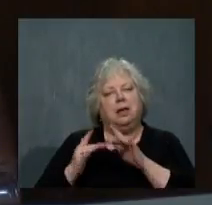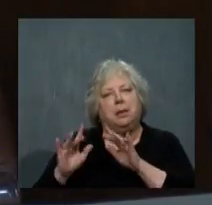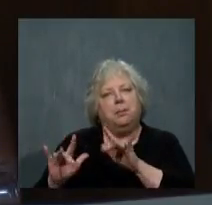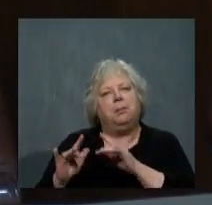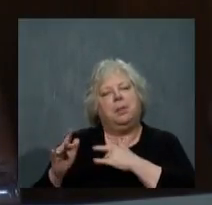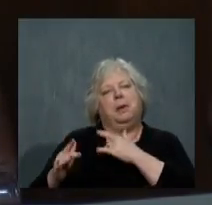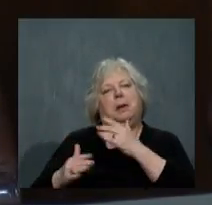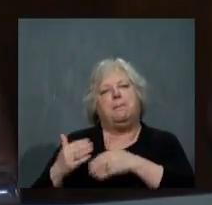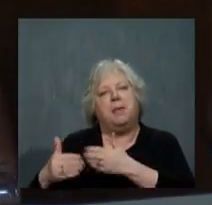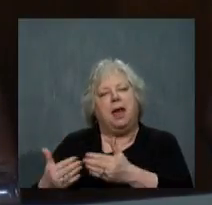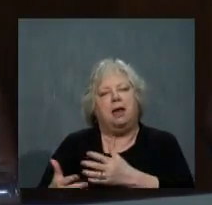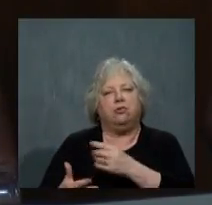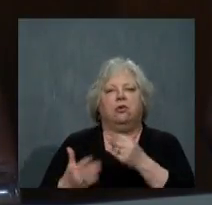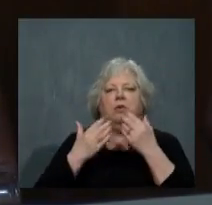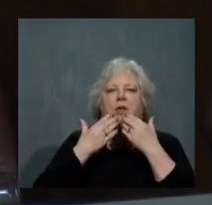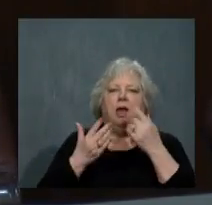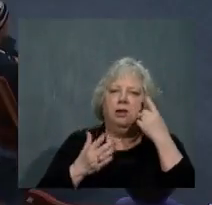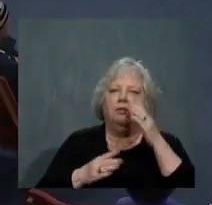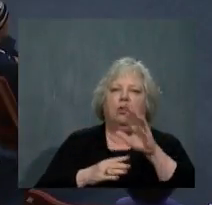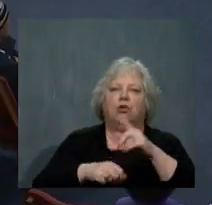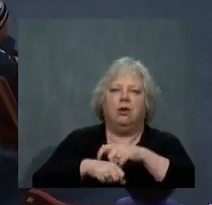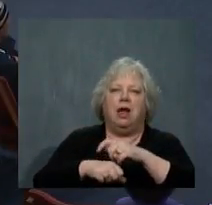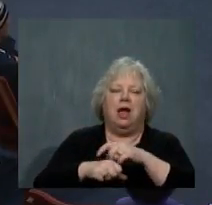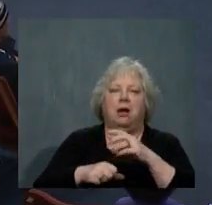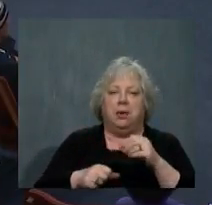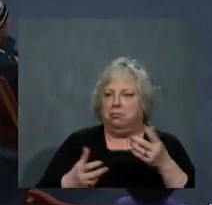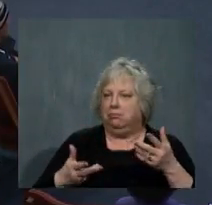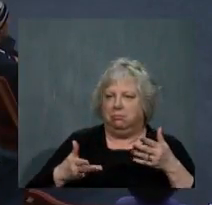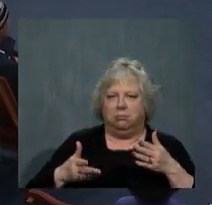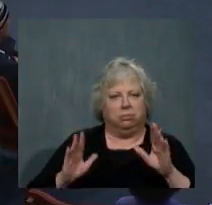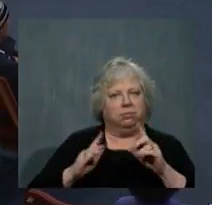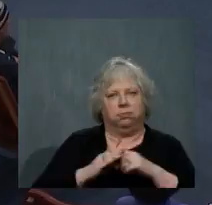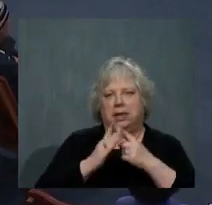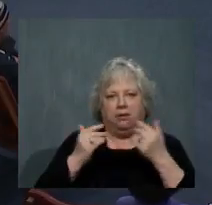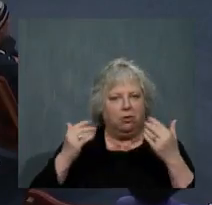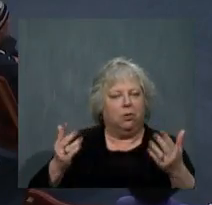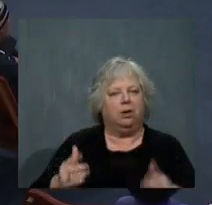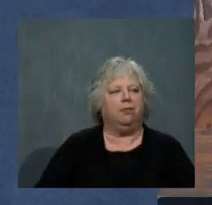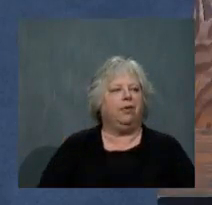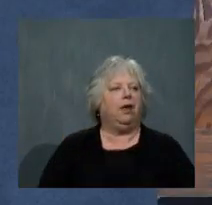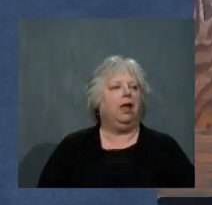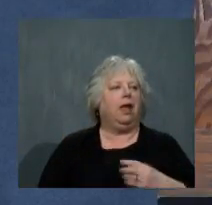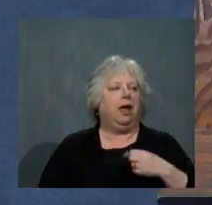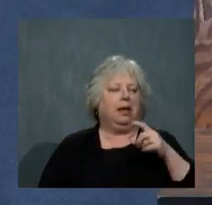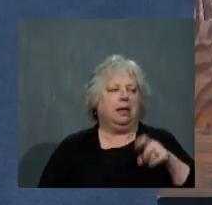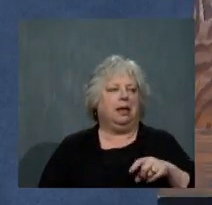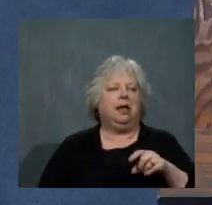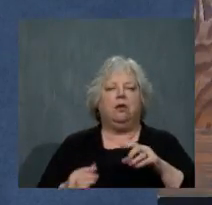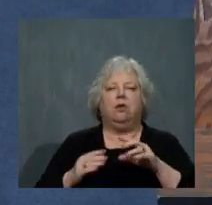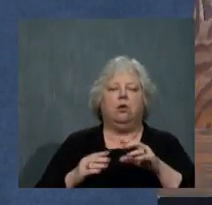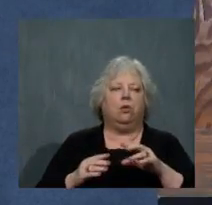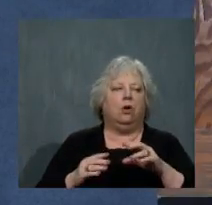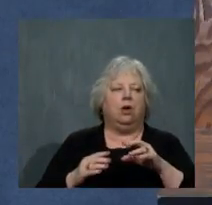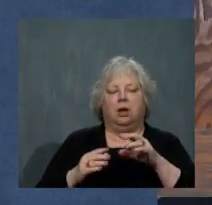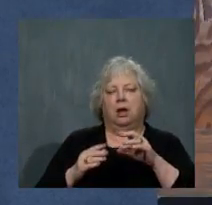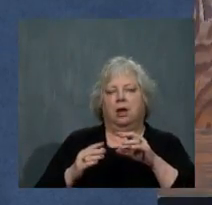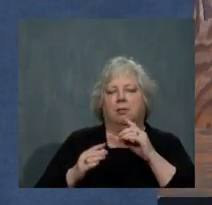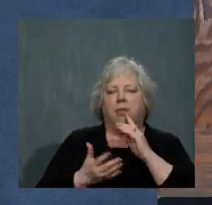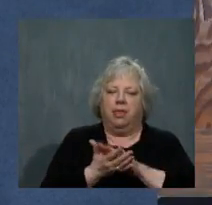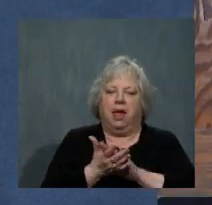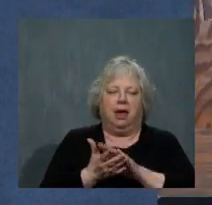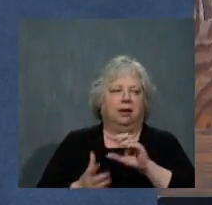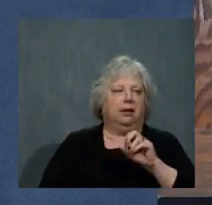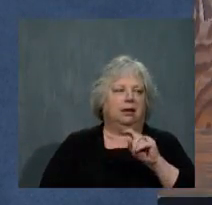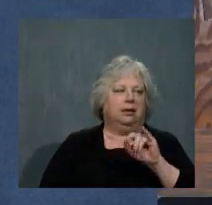time and your dedication, and let's do it. Well, and I would be remiss if I didn't thank Stacia and James in the city manager's office who